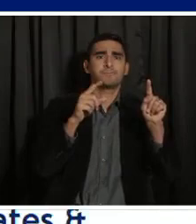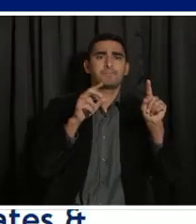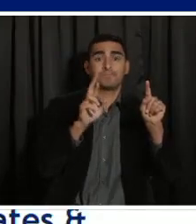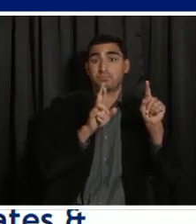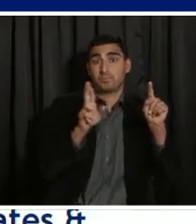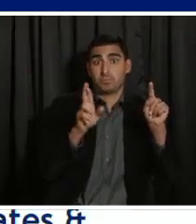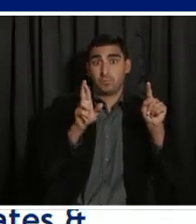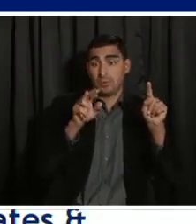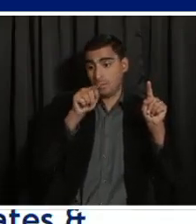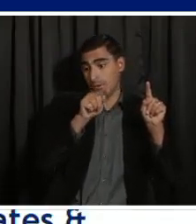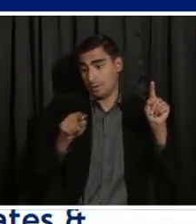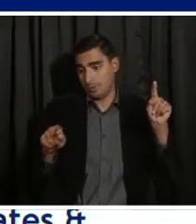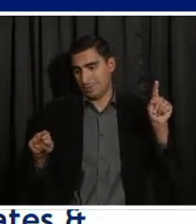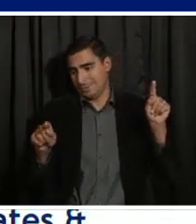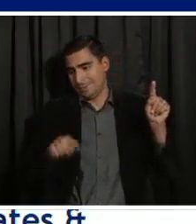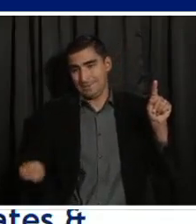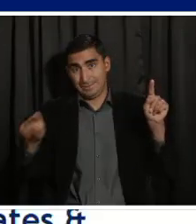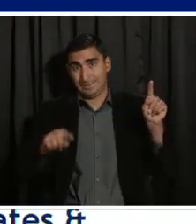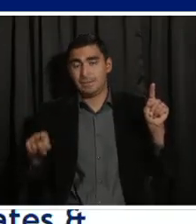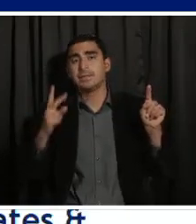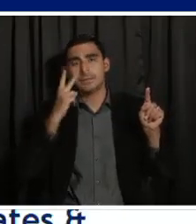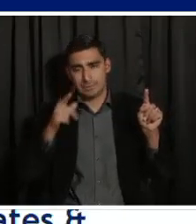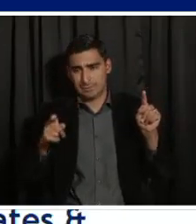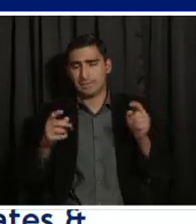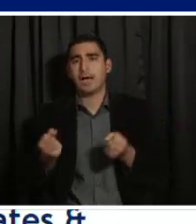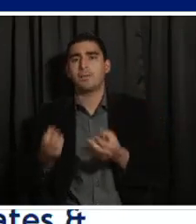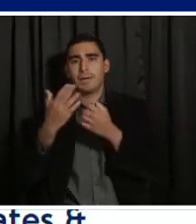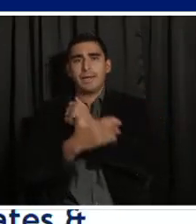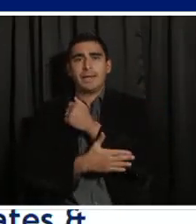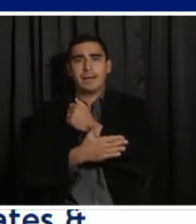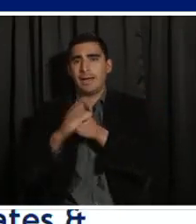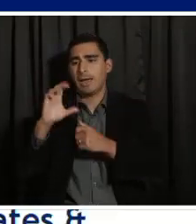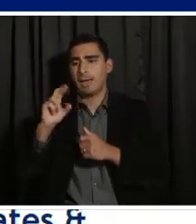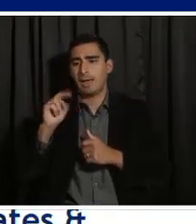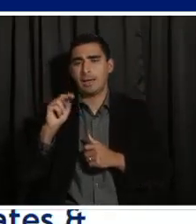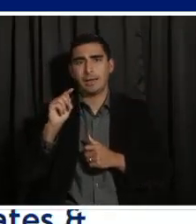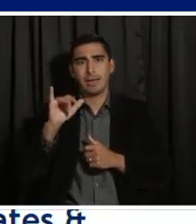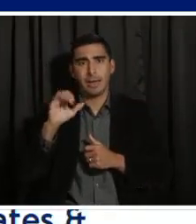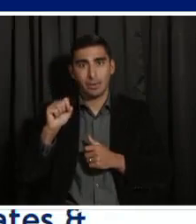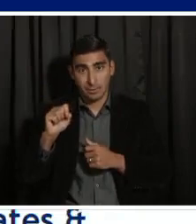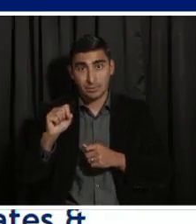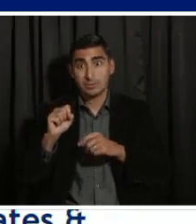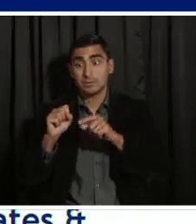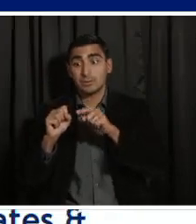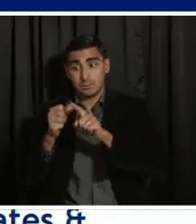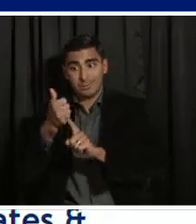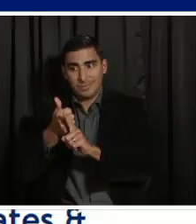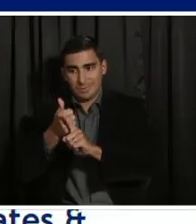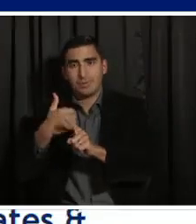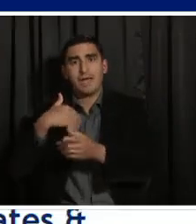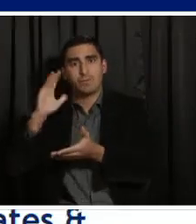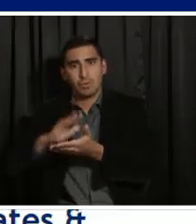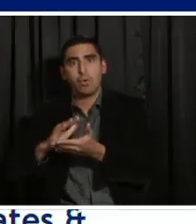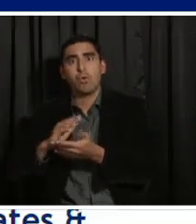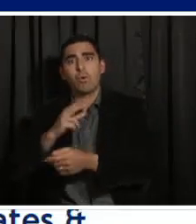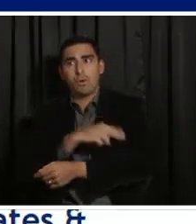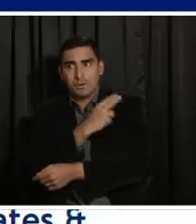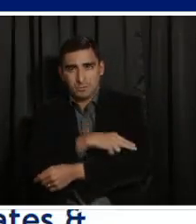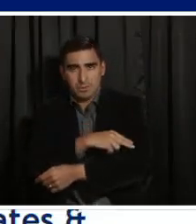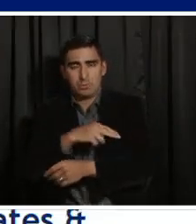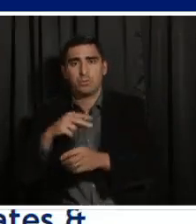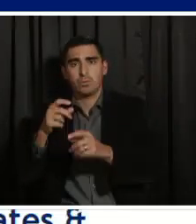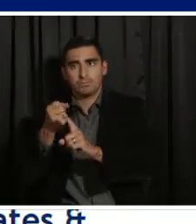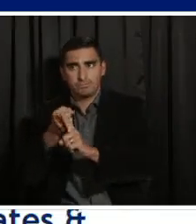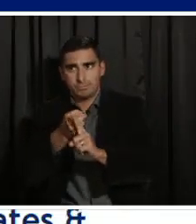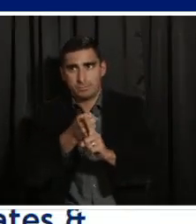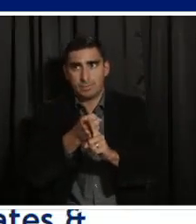are vaccinated. And you'll see that those are also the counties where we're seeing the lowest hospitalization rates right now. So again, counties with the